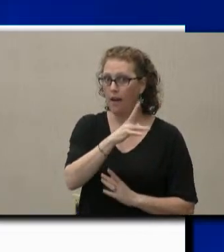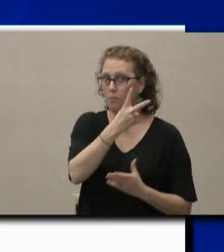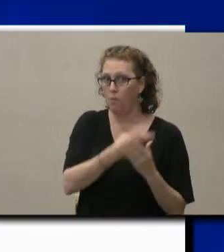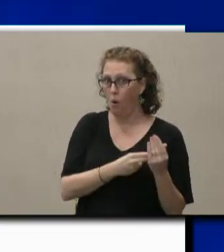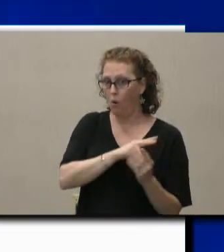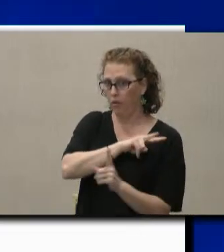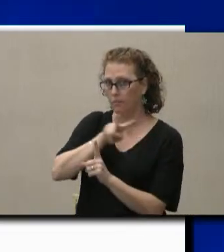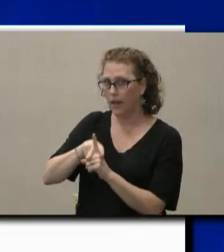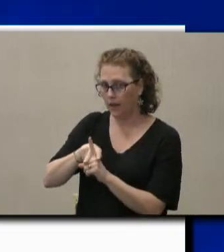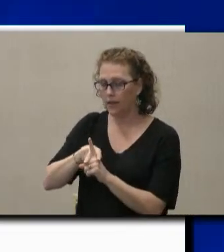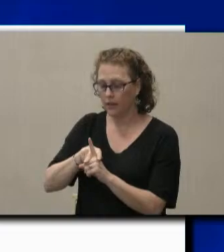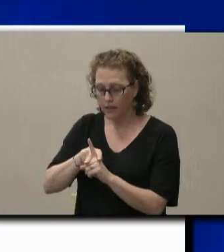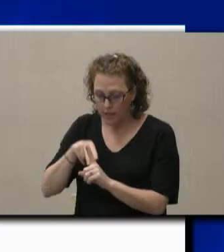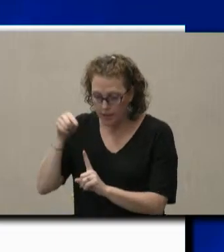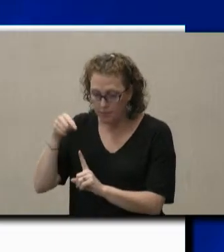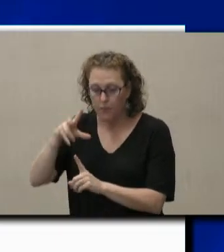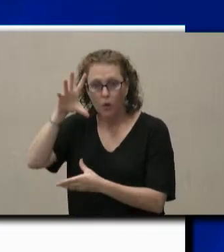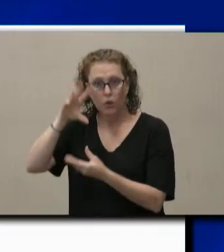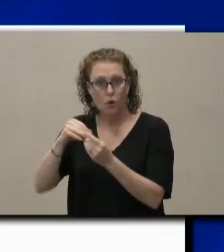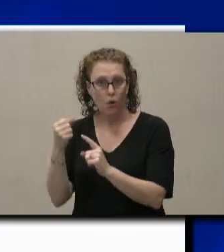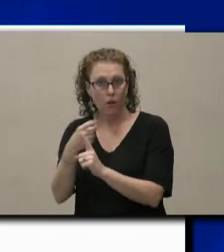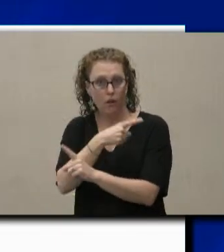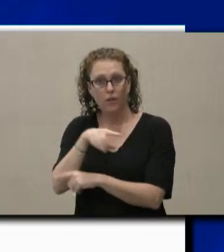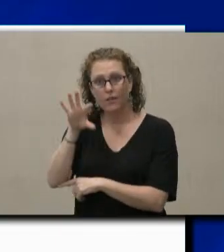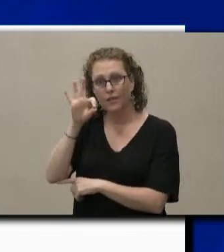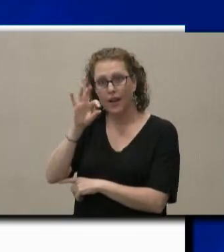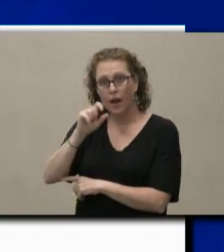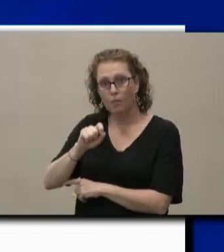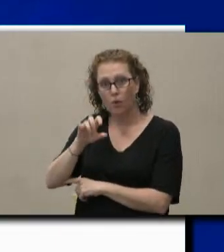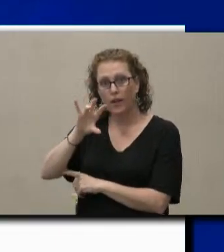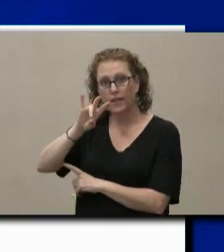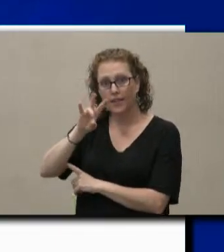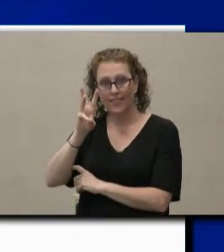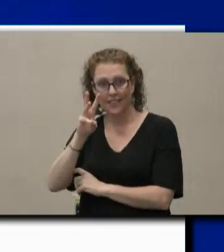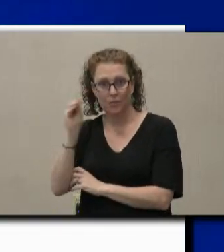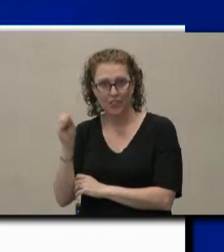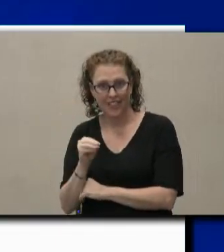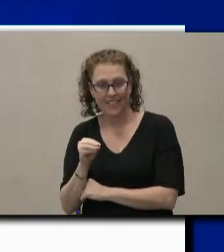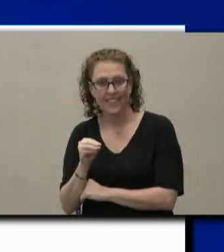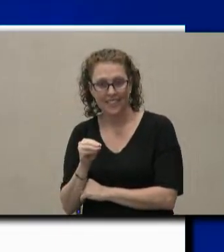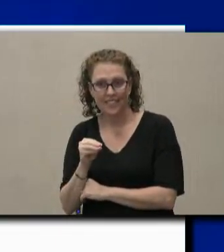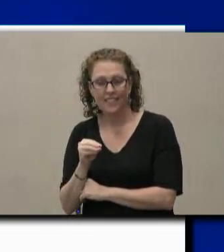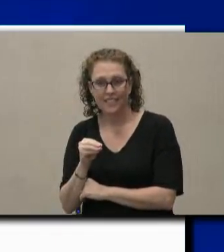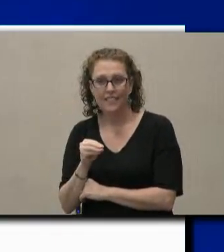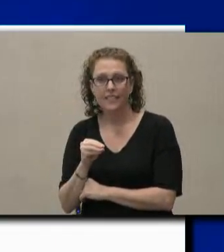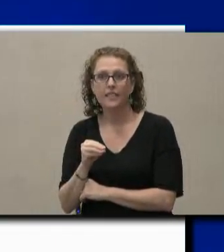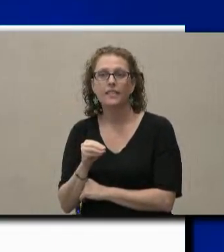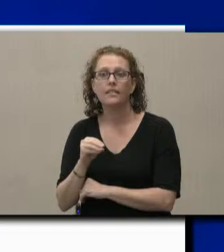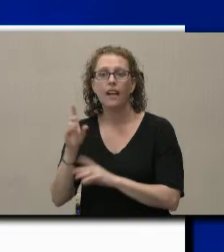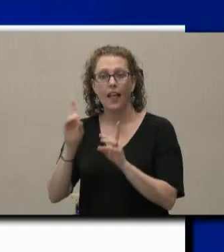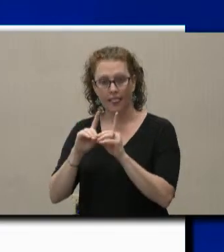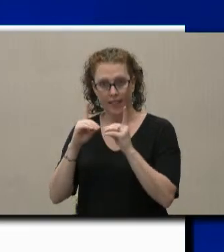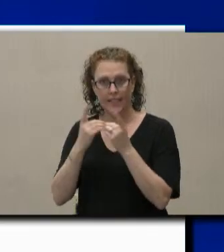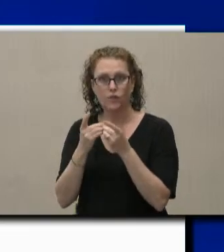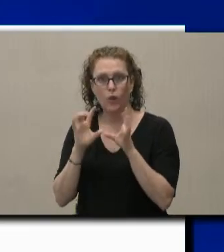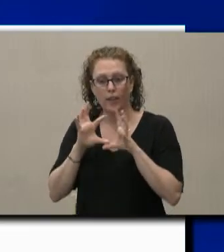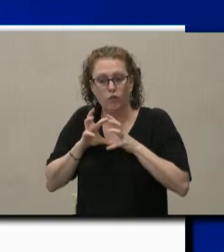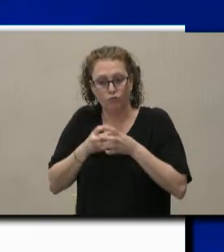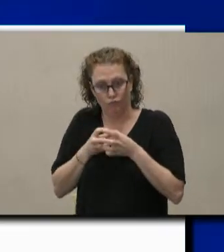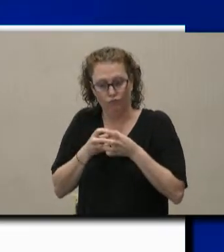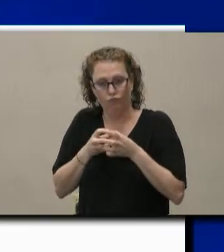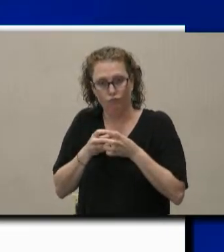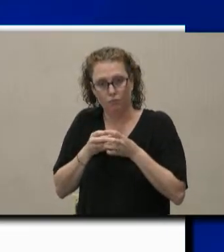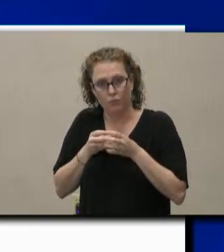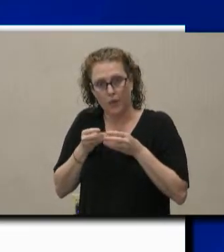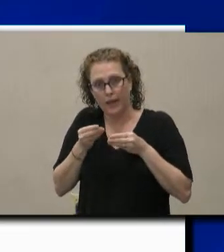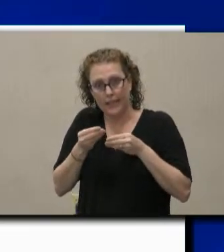population is balanced with a total deviation at 9.76%. Districts are compact and contiguous. Leisure-Town